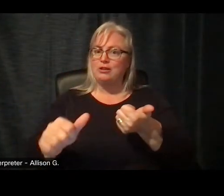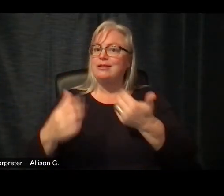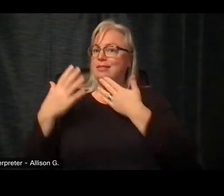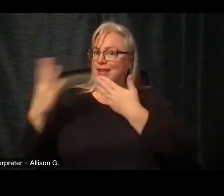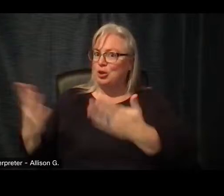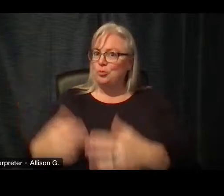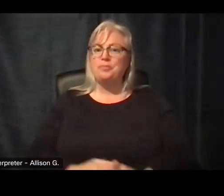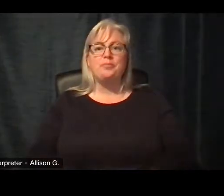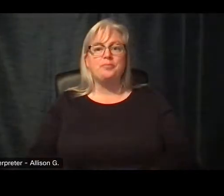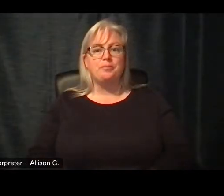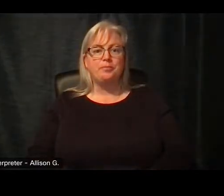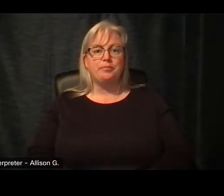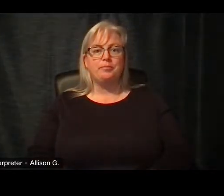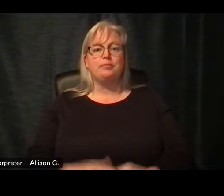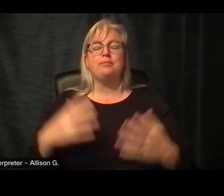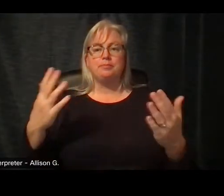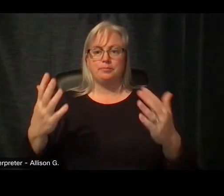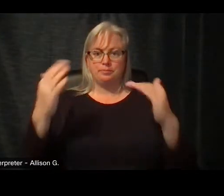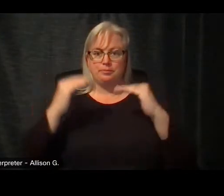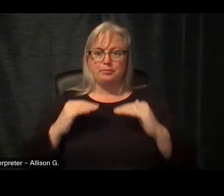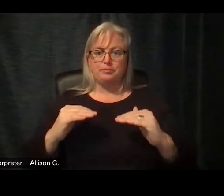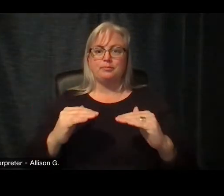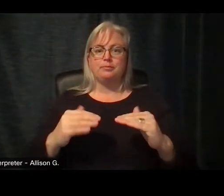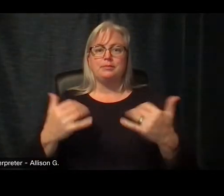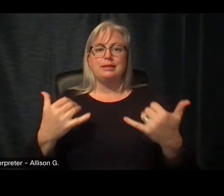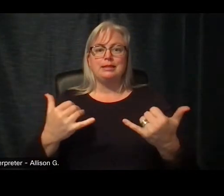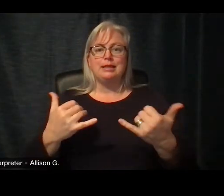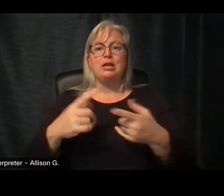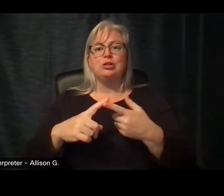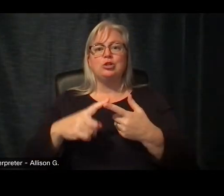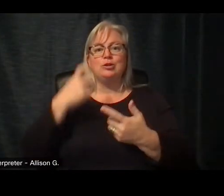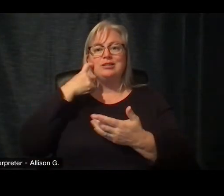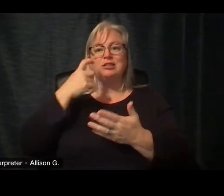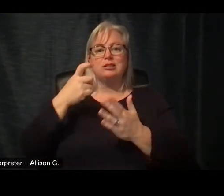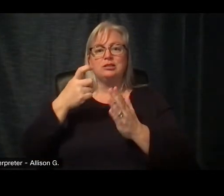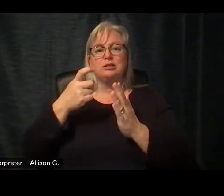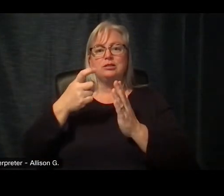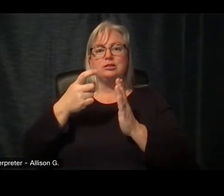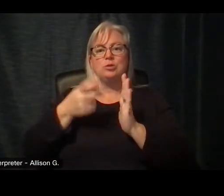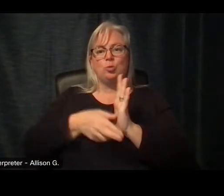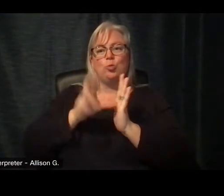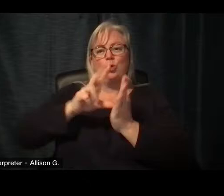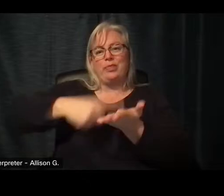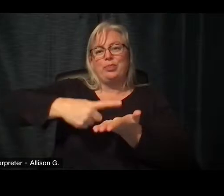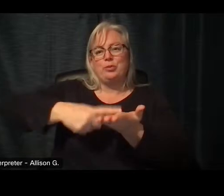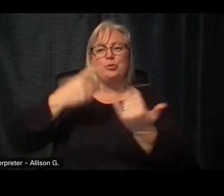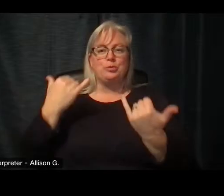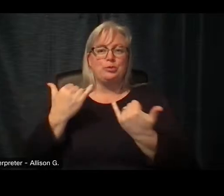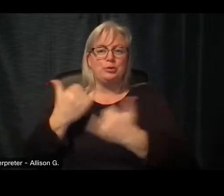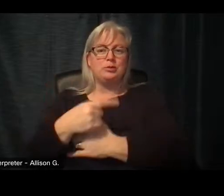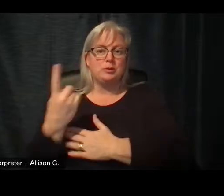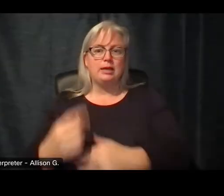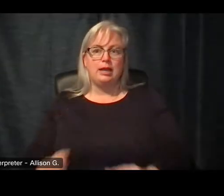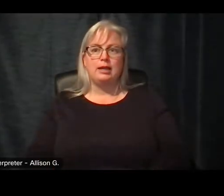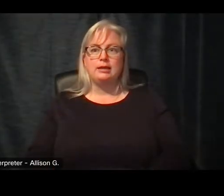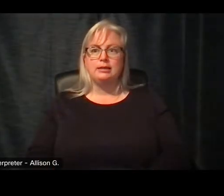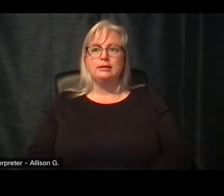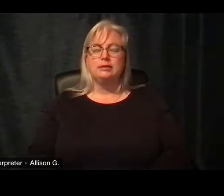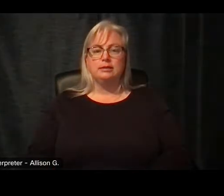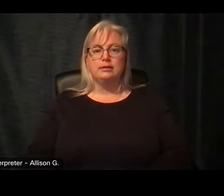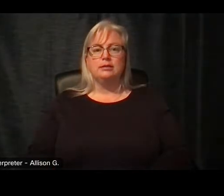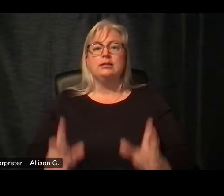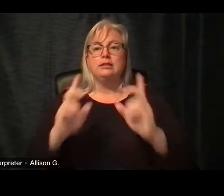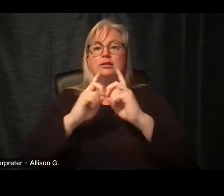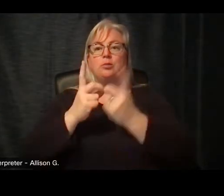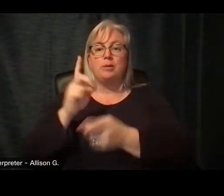you. Now we are on to what we went through today. Thank you. Just pages out here. There we go.